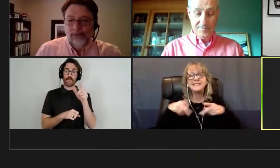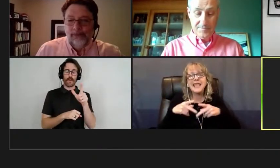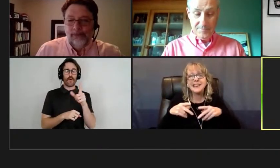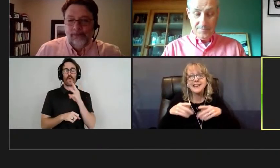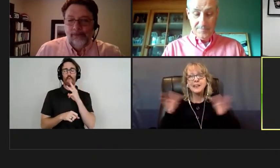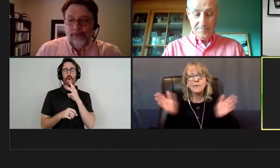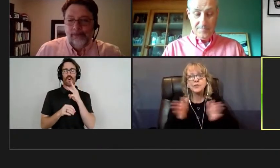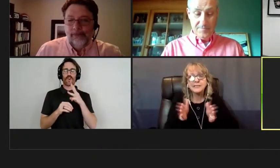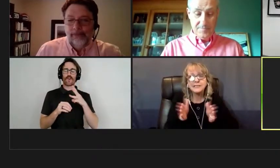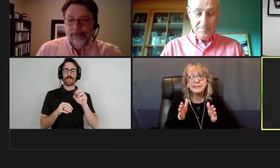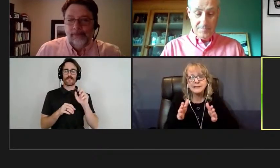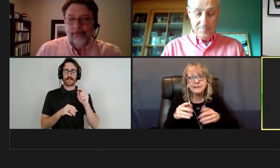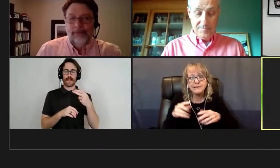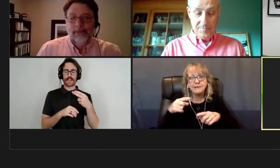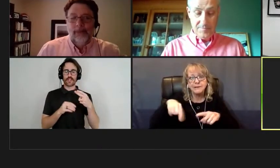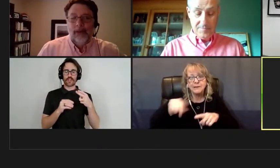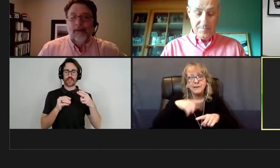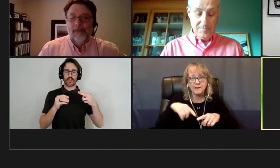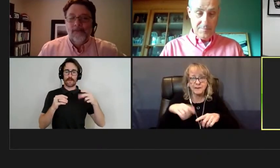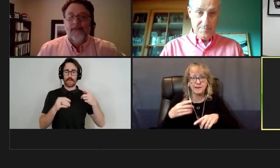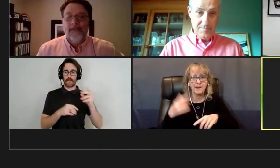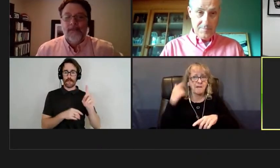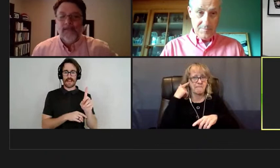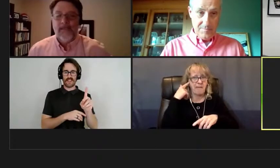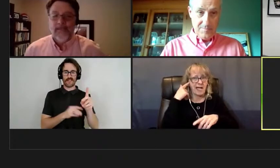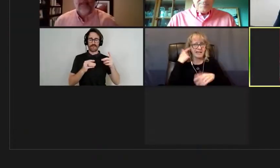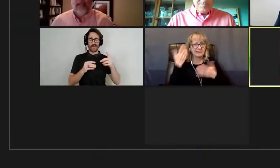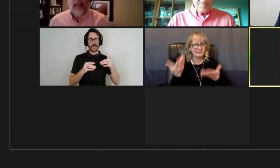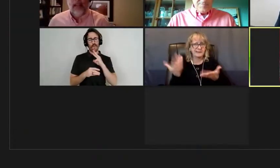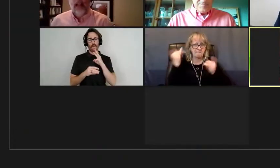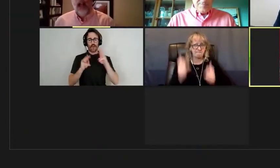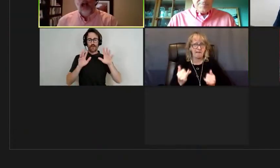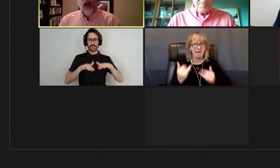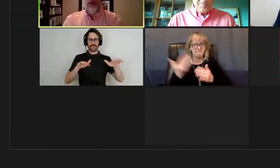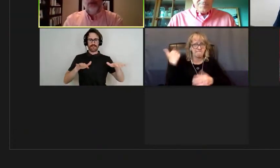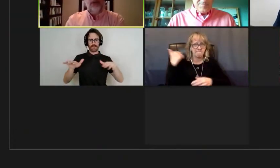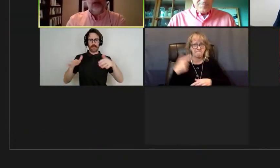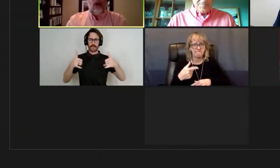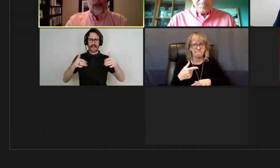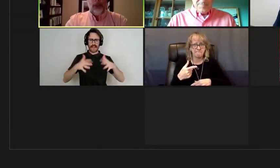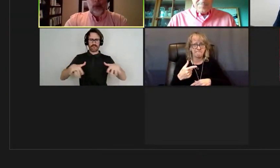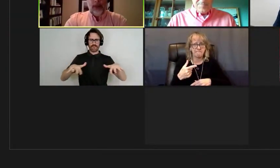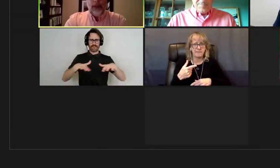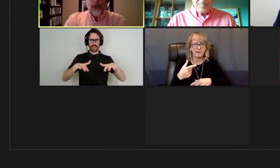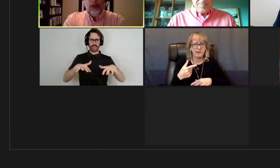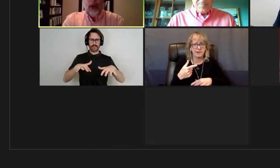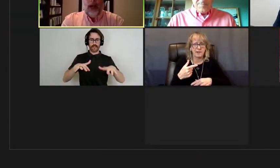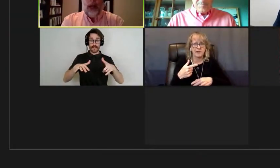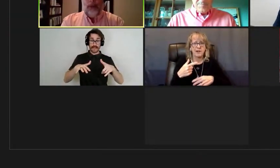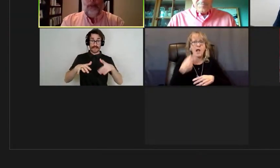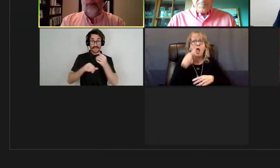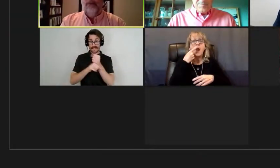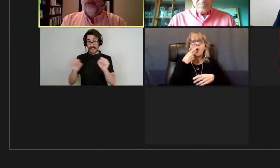ahead yet about are splash pads considered safe? To be honest with you,